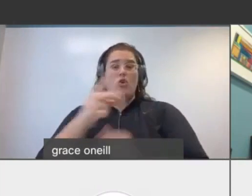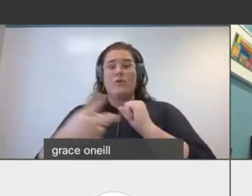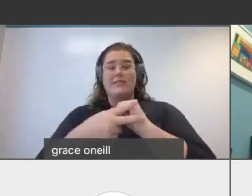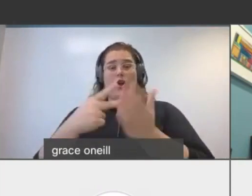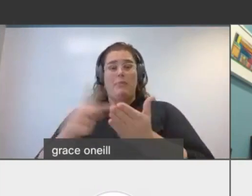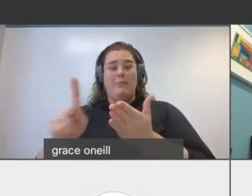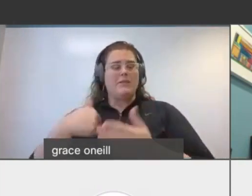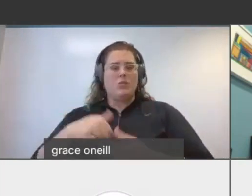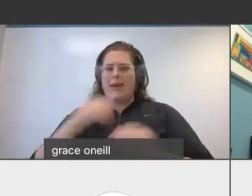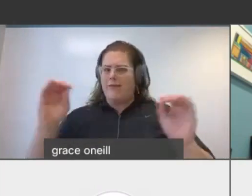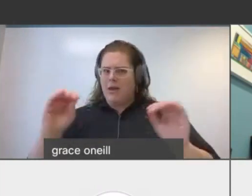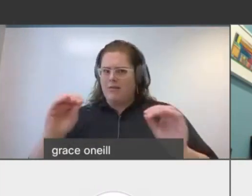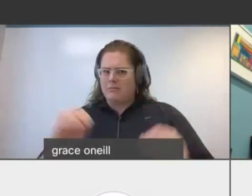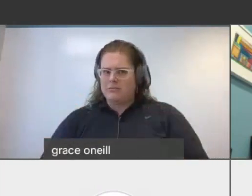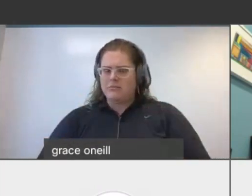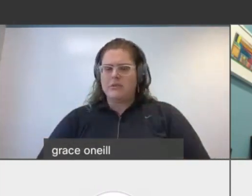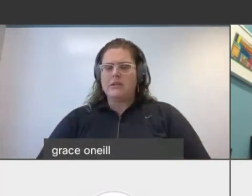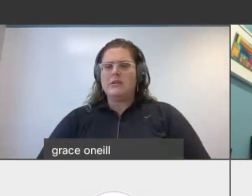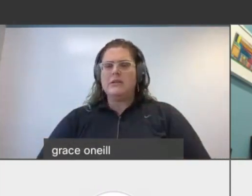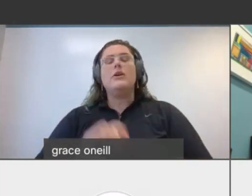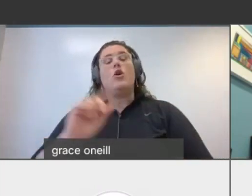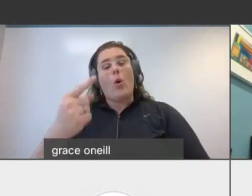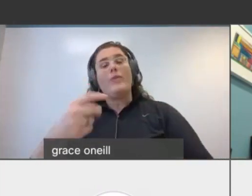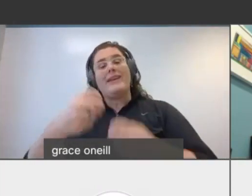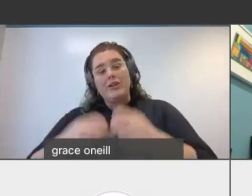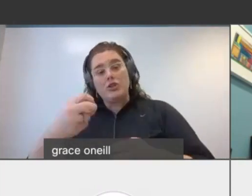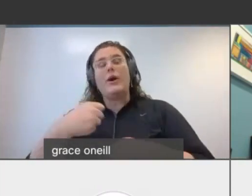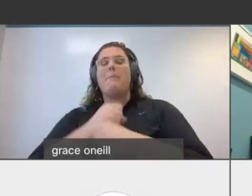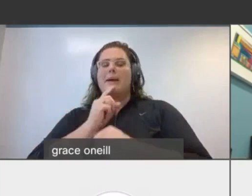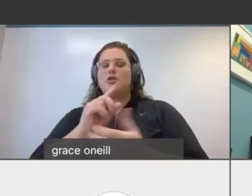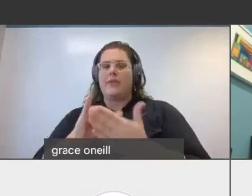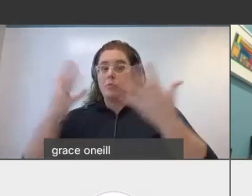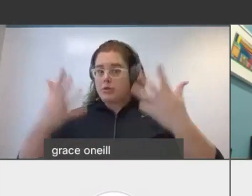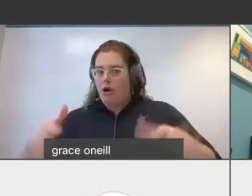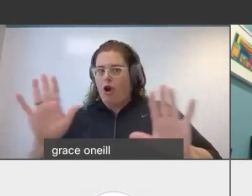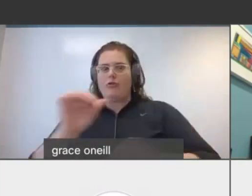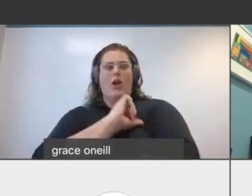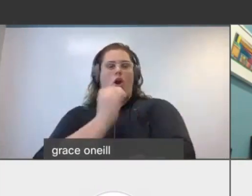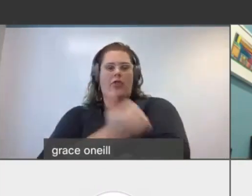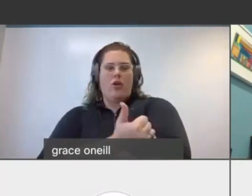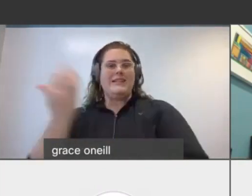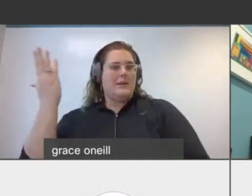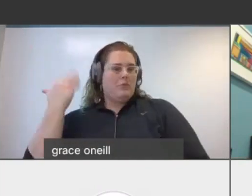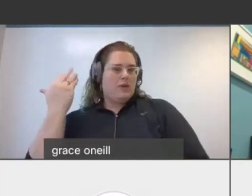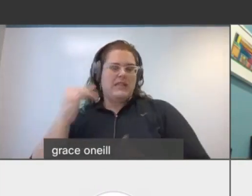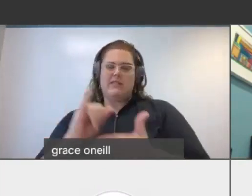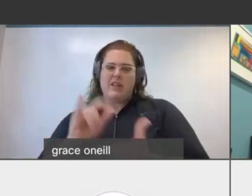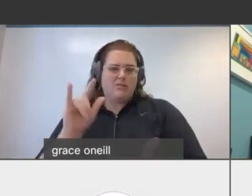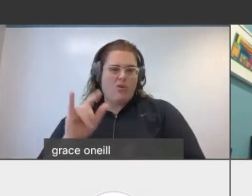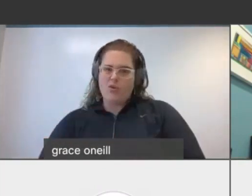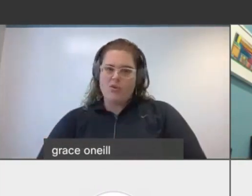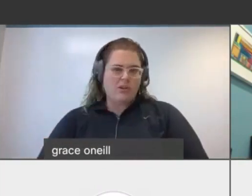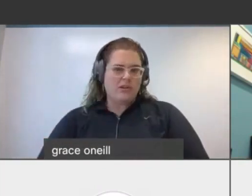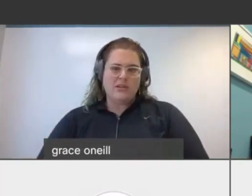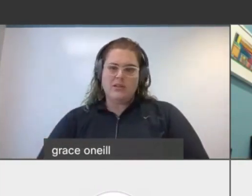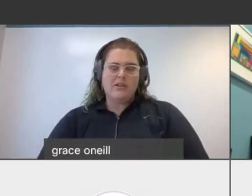only issue was to make sure that it had been authorized previously. We were not going to go